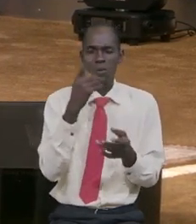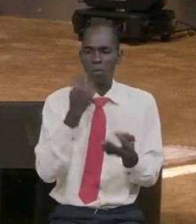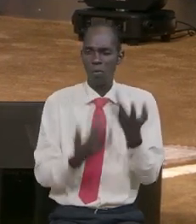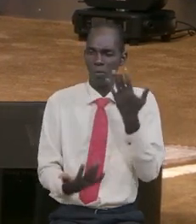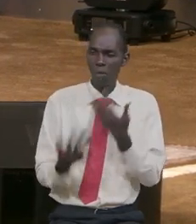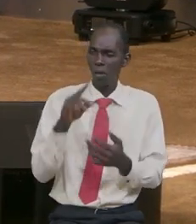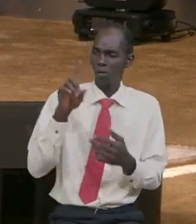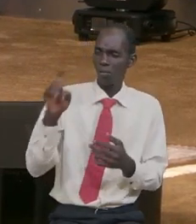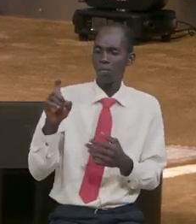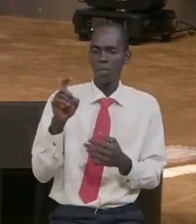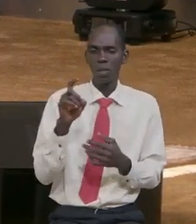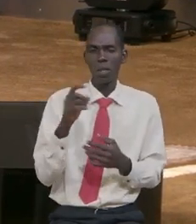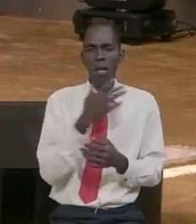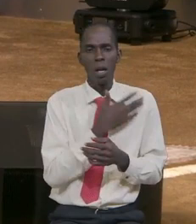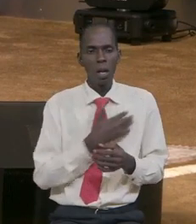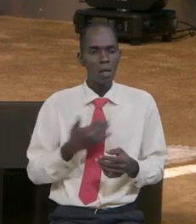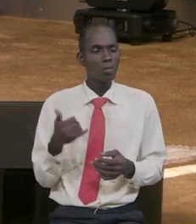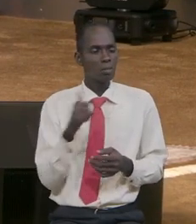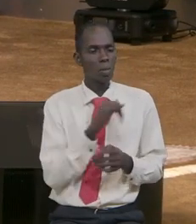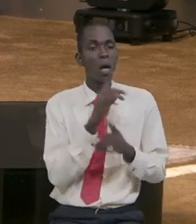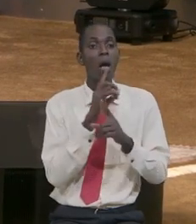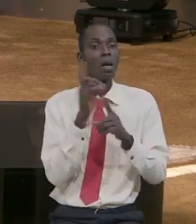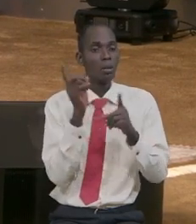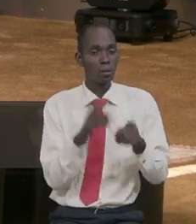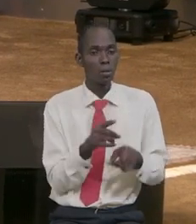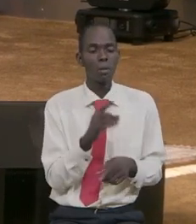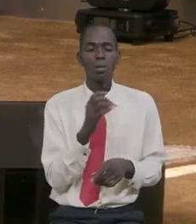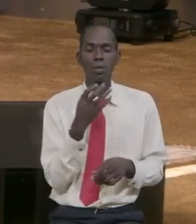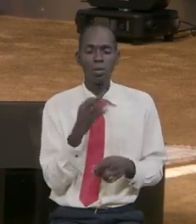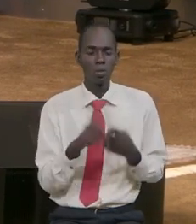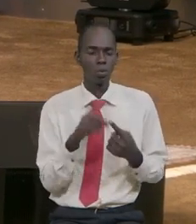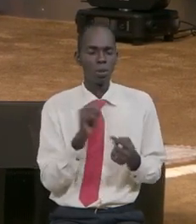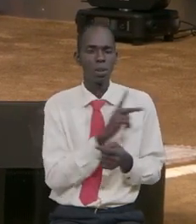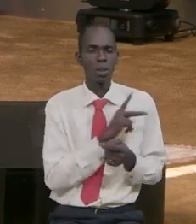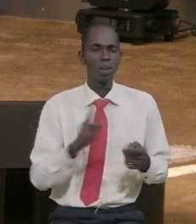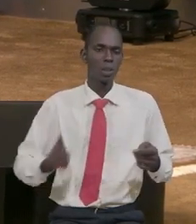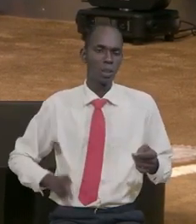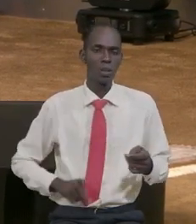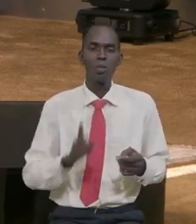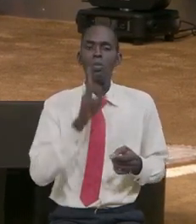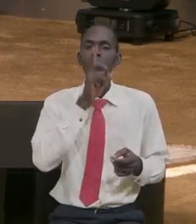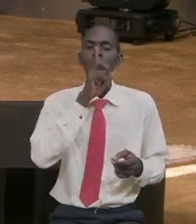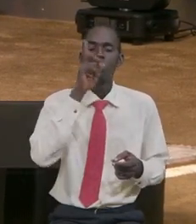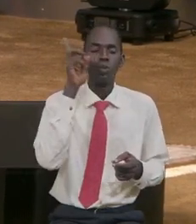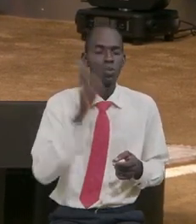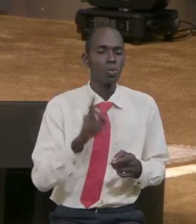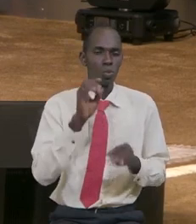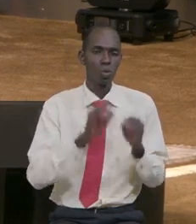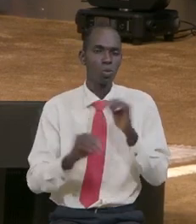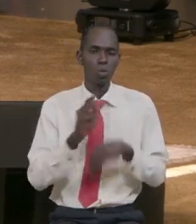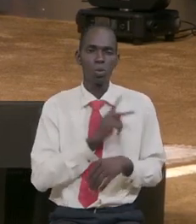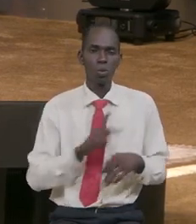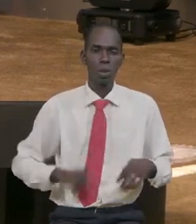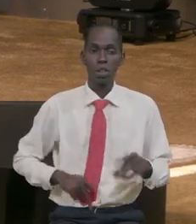fire? And they answered and said unto the king, true, O king. Hold